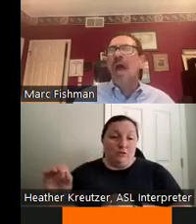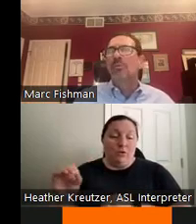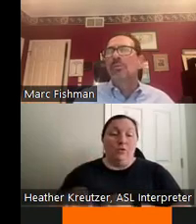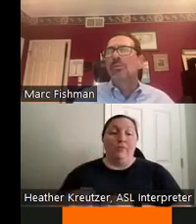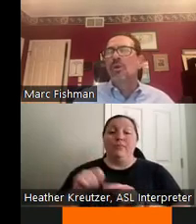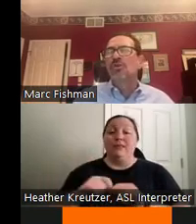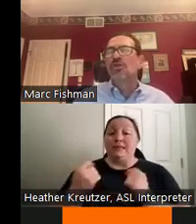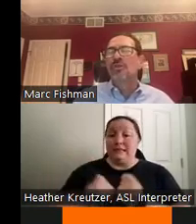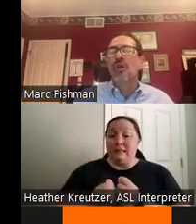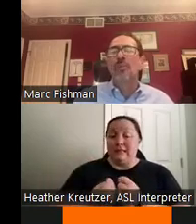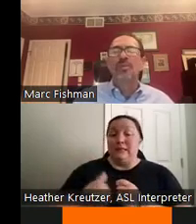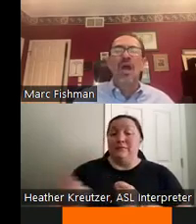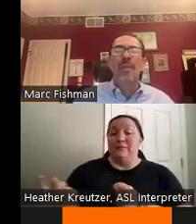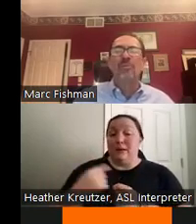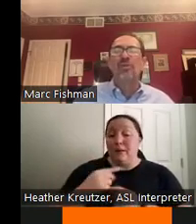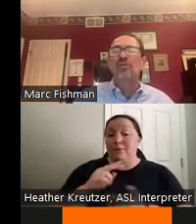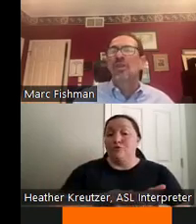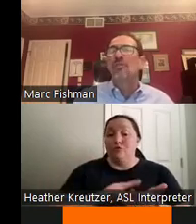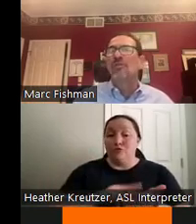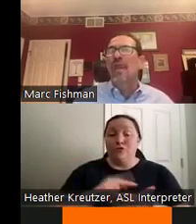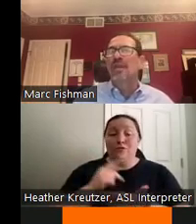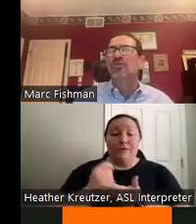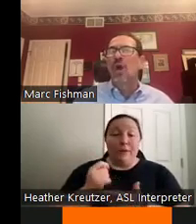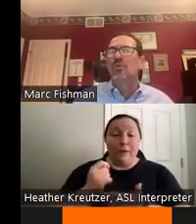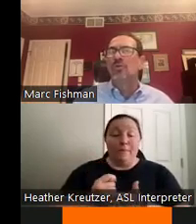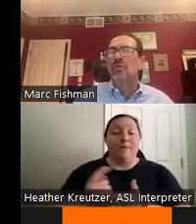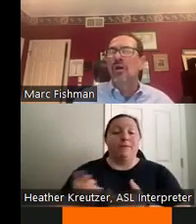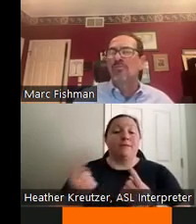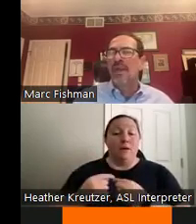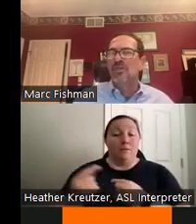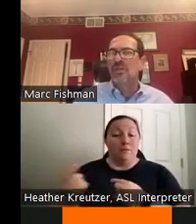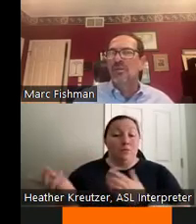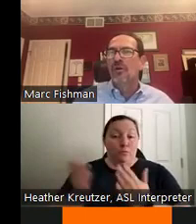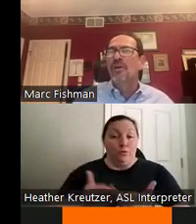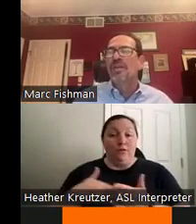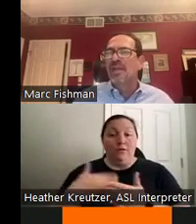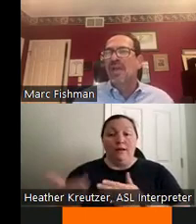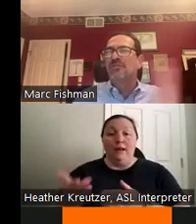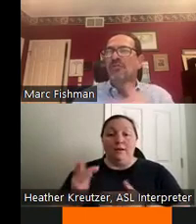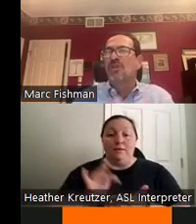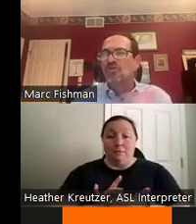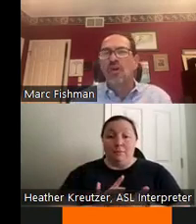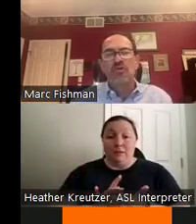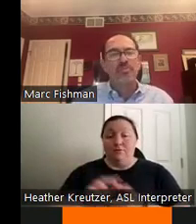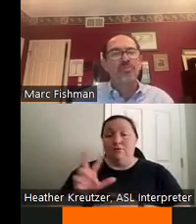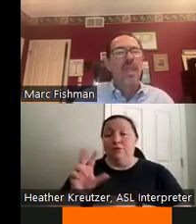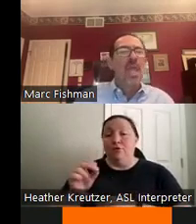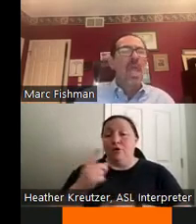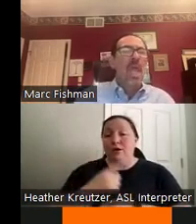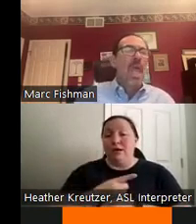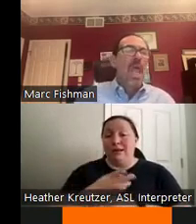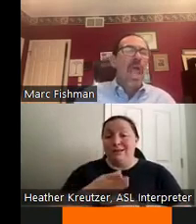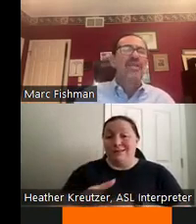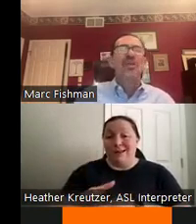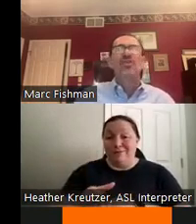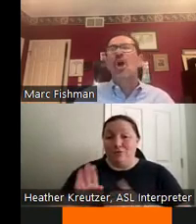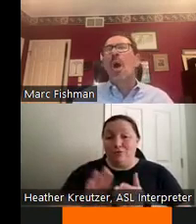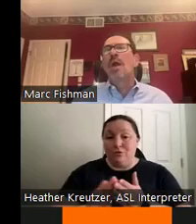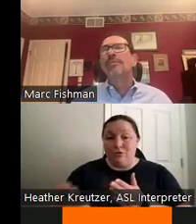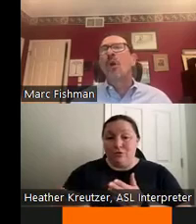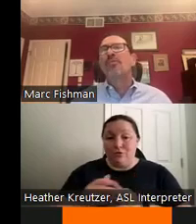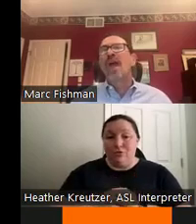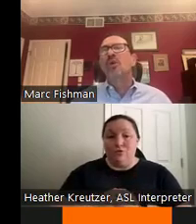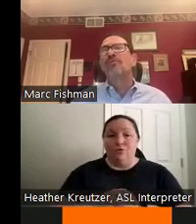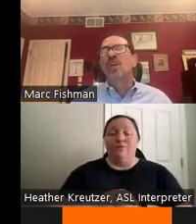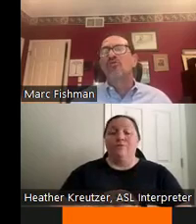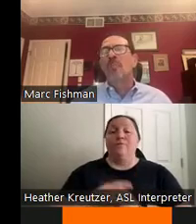team comes out, the nurse and the therapist come out to deliver the next dose of medicine 30 days after discharge. And he says, you